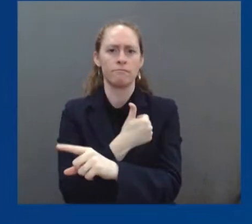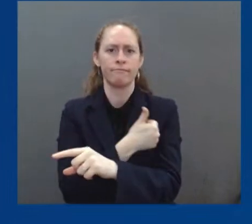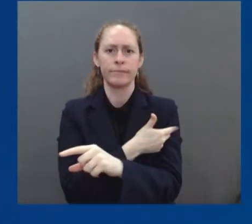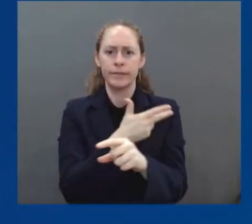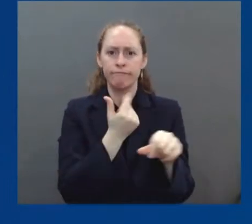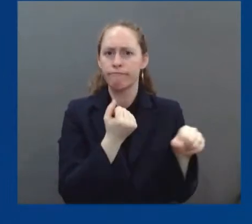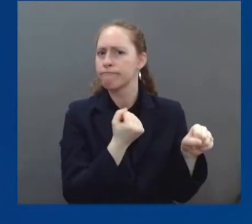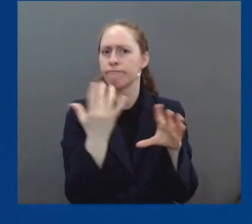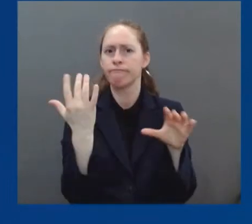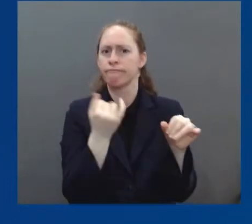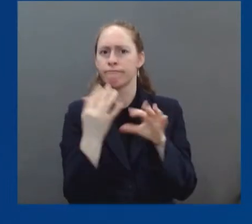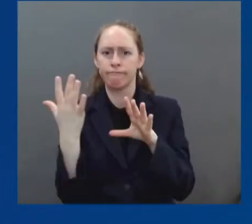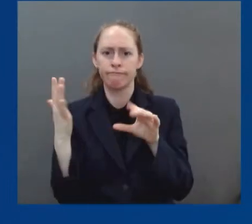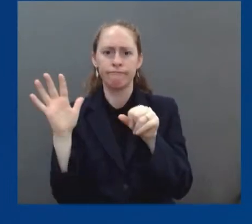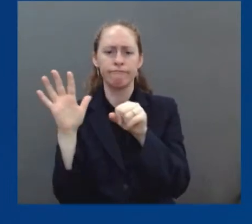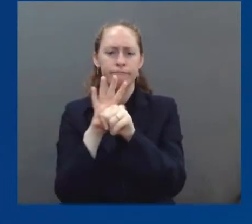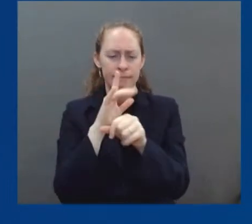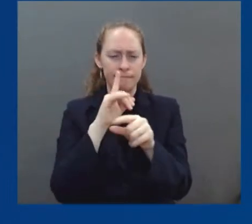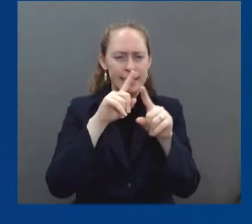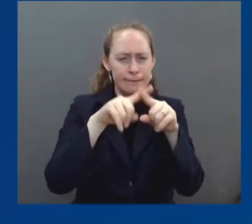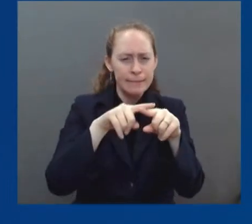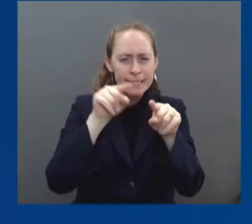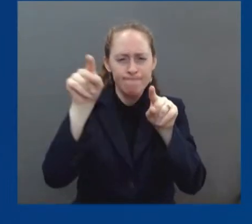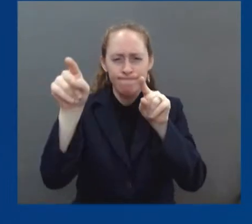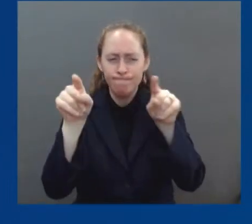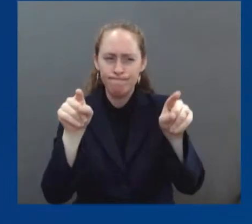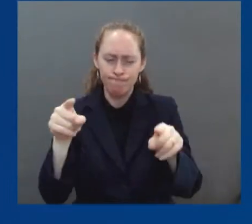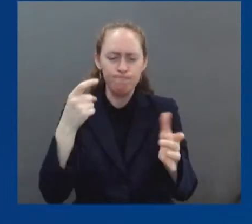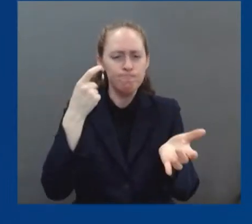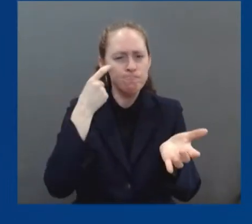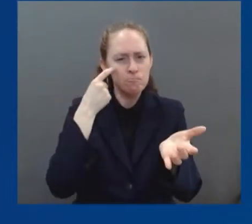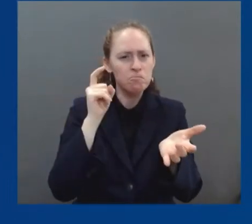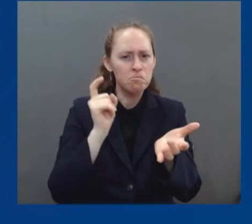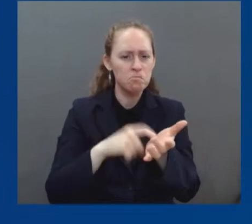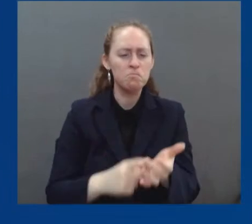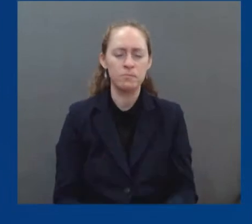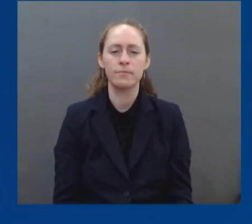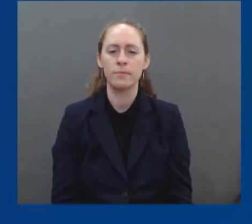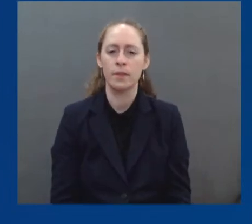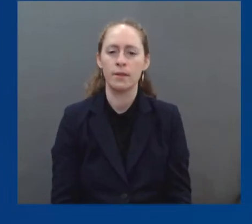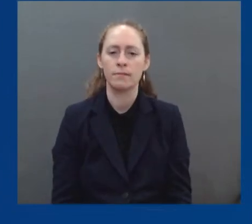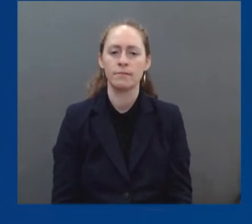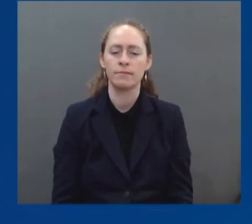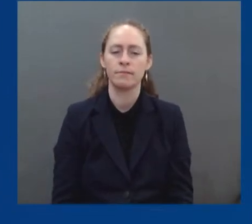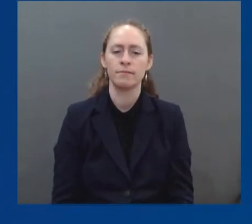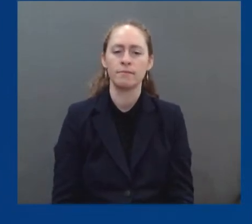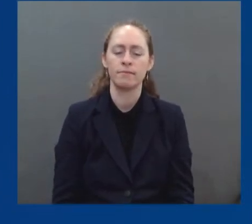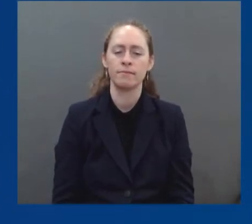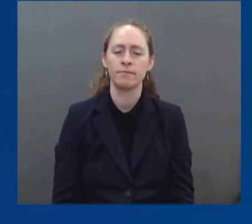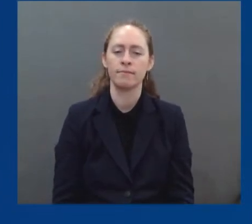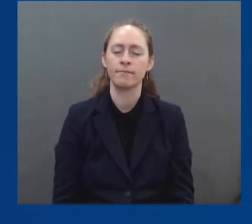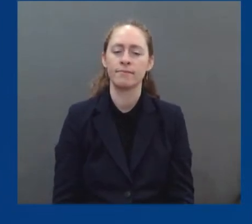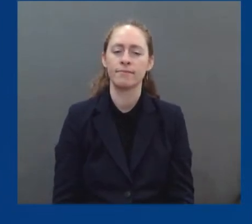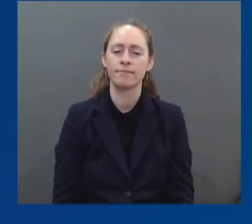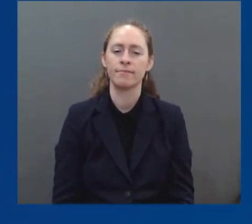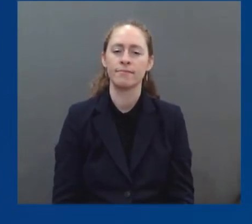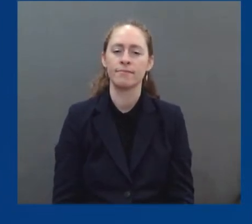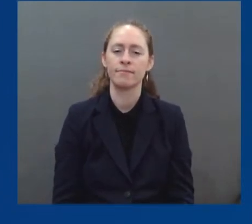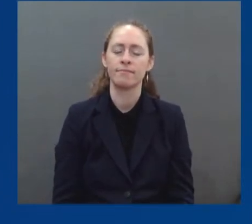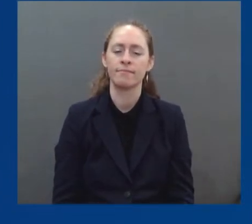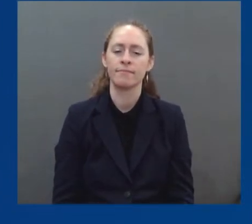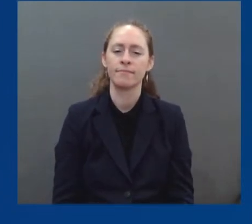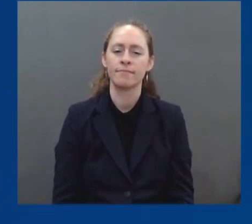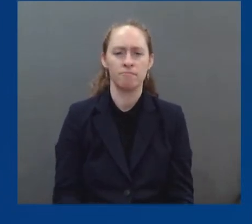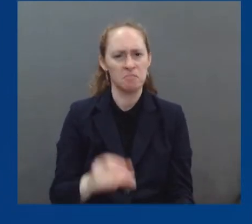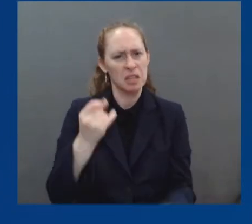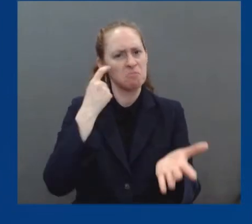increased COVID-19 community level in some areas. While on the national level, cases remain relatively low compared to